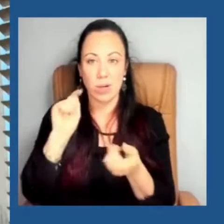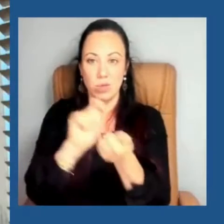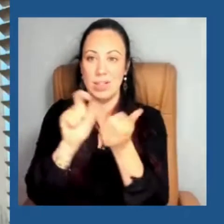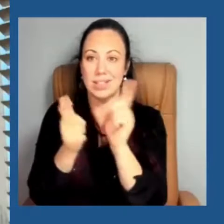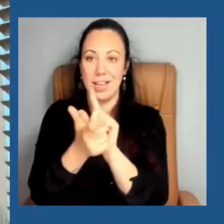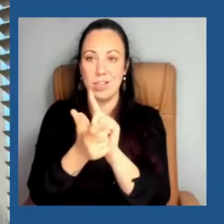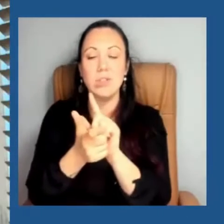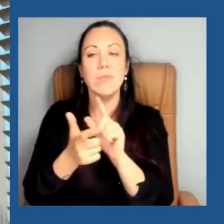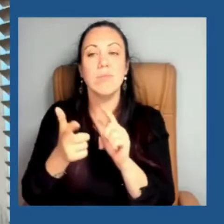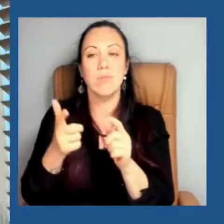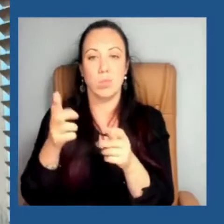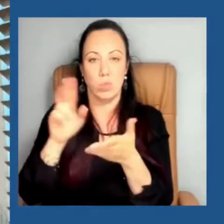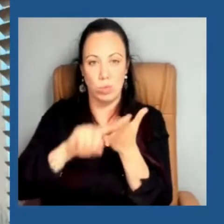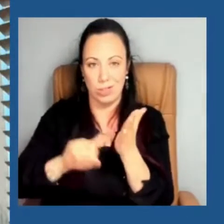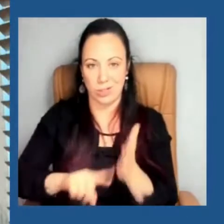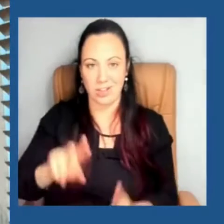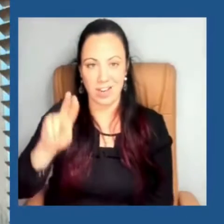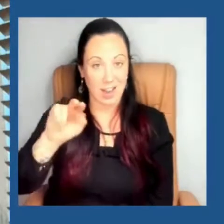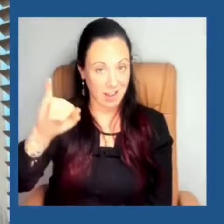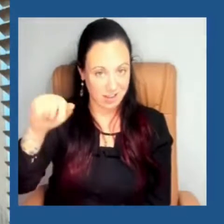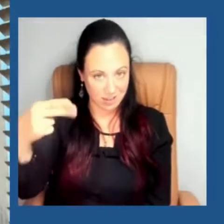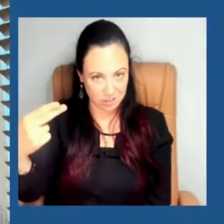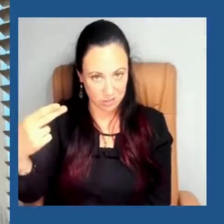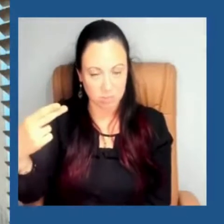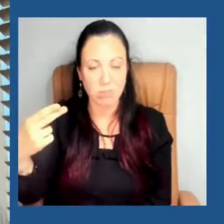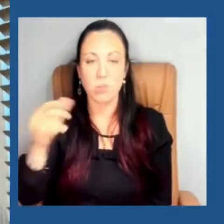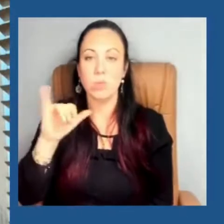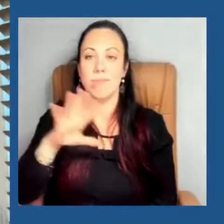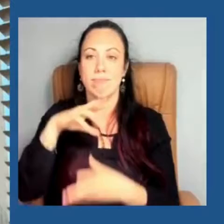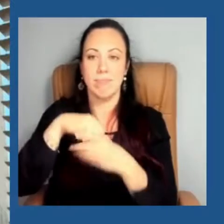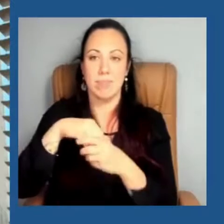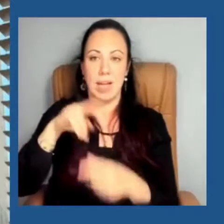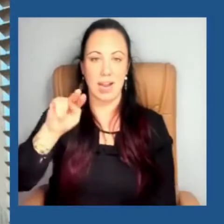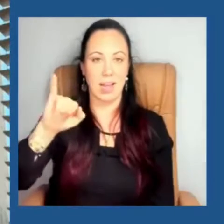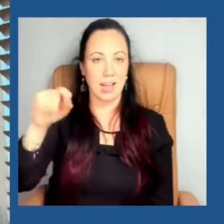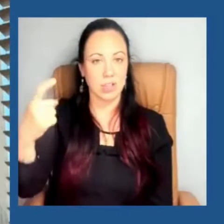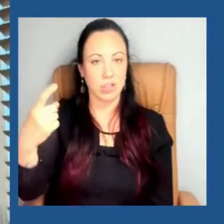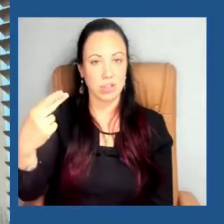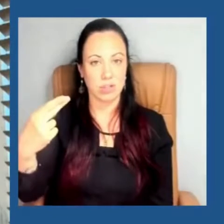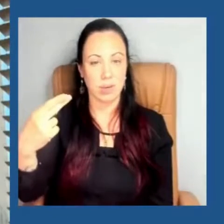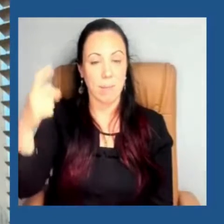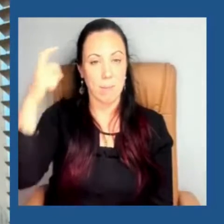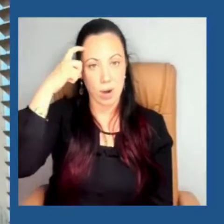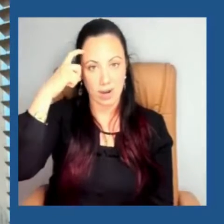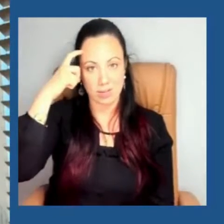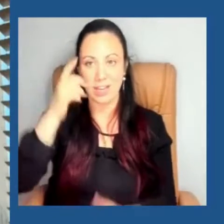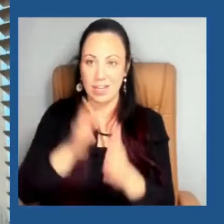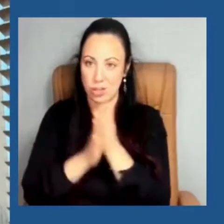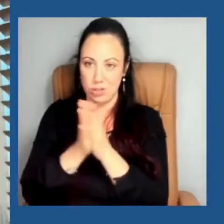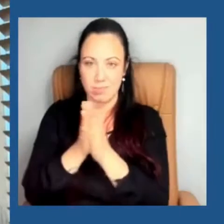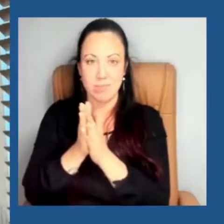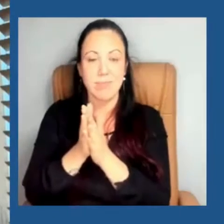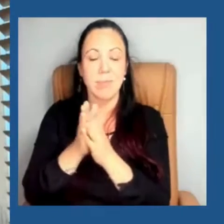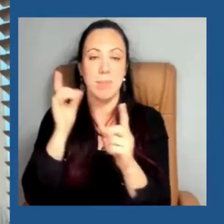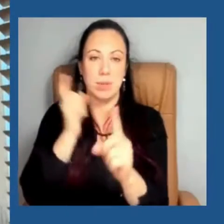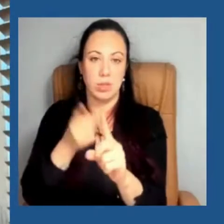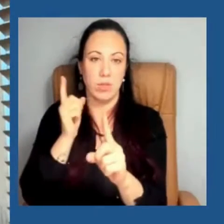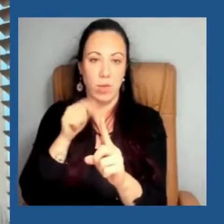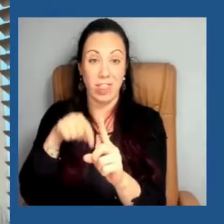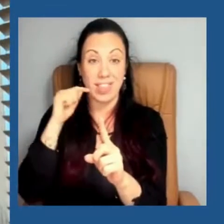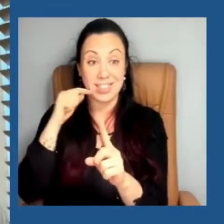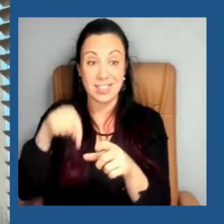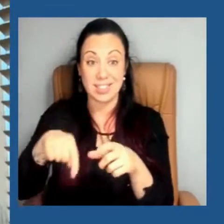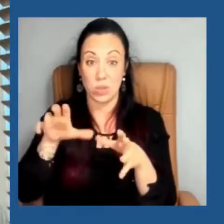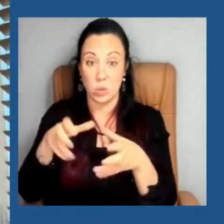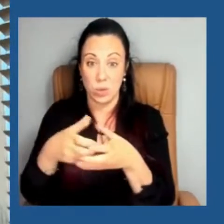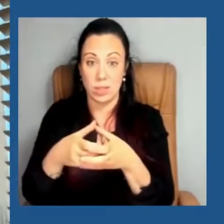at NIMH, and I'm a part of the NIH Brain Initiative. The mission of the Non-Invasive Neuromodulation Unit is to discover